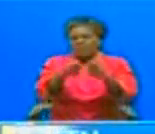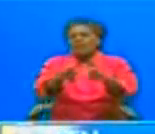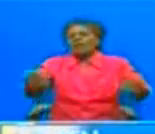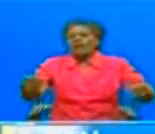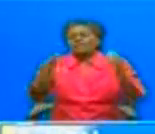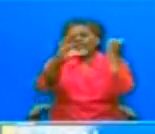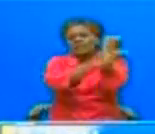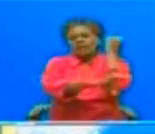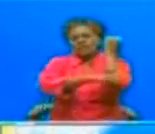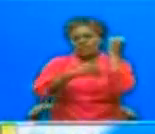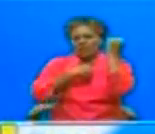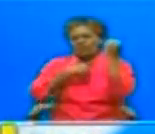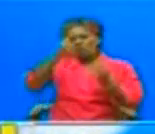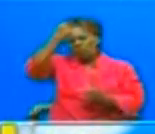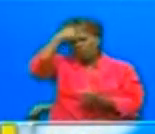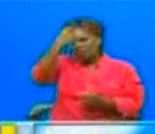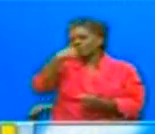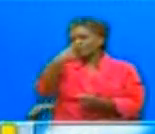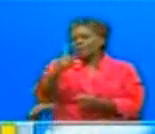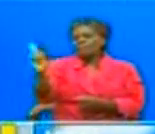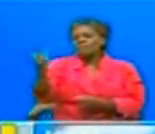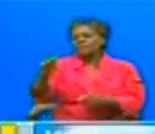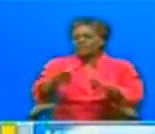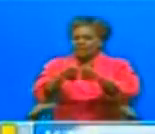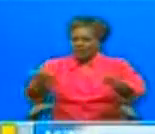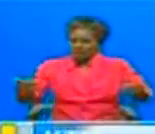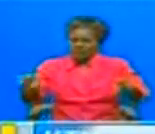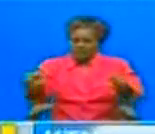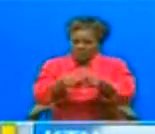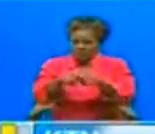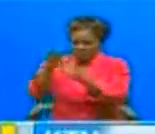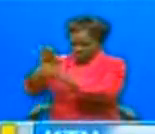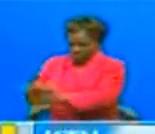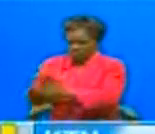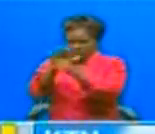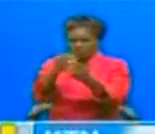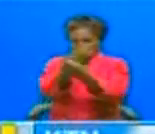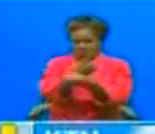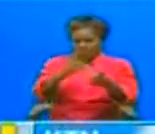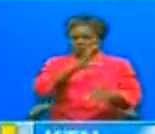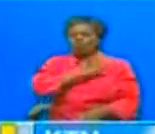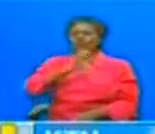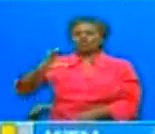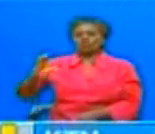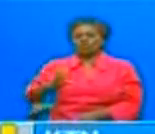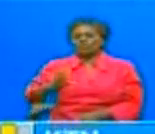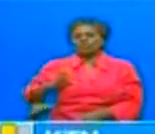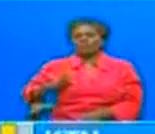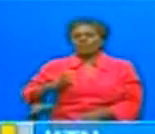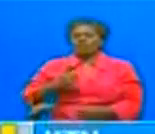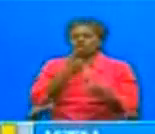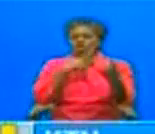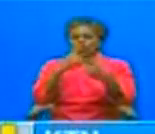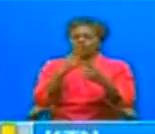problem in the country. According to Wetangula, the Ministry of Lands is also suppressing the Independent Lands Commission. Speaking to KTN's Aaron